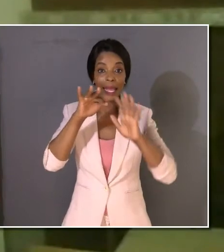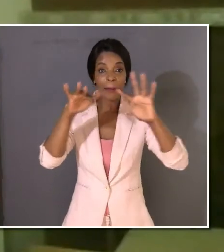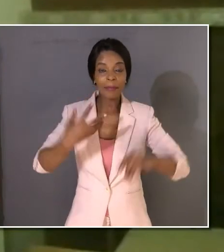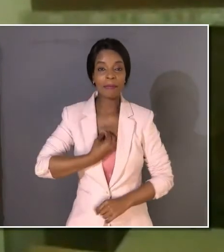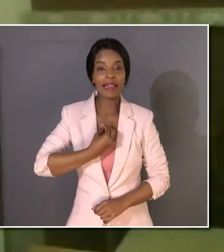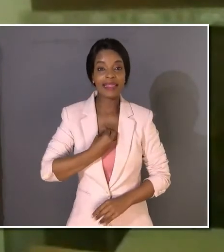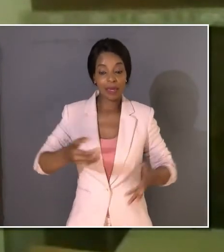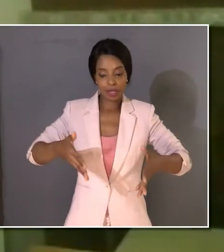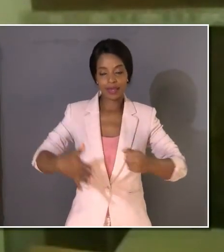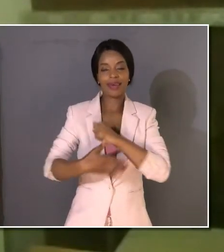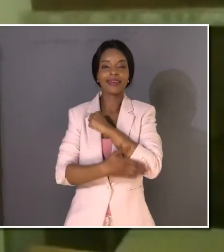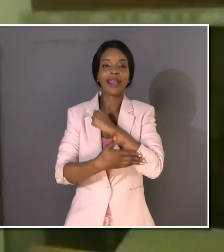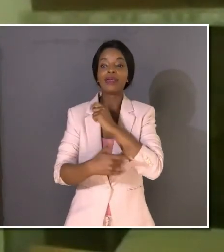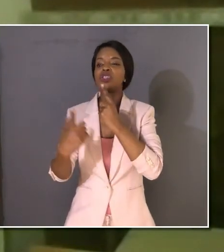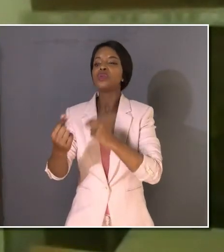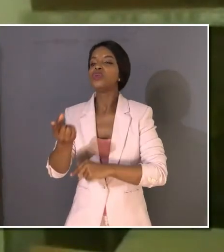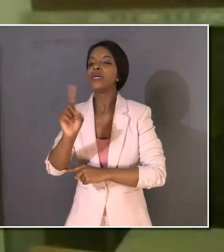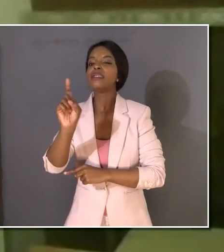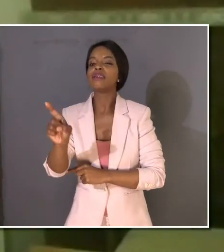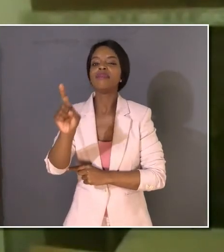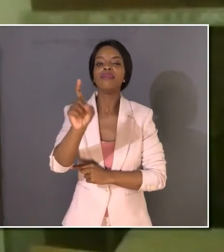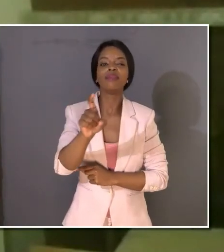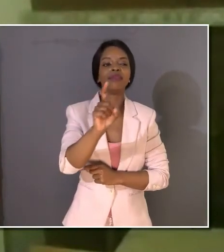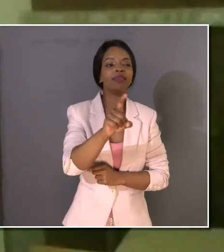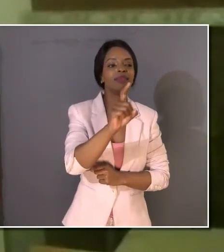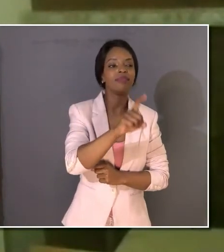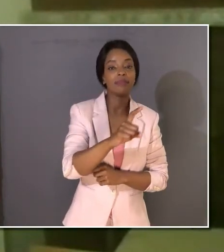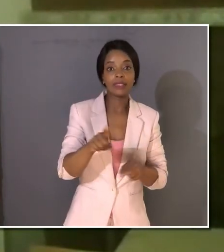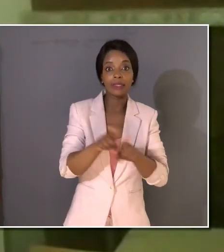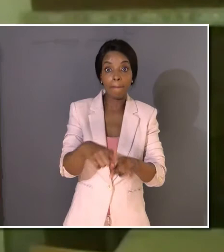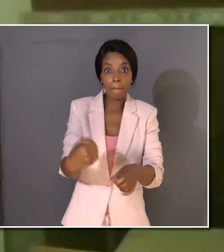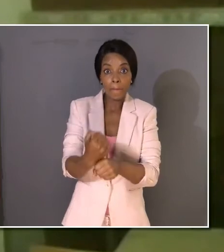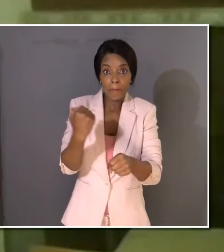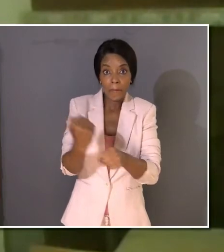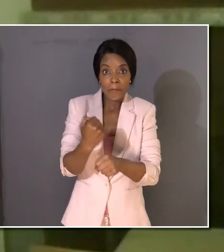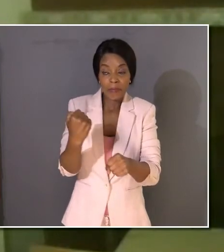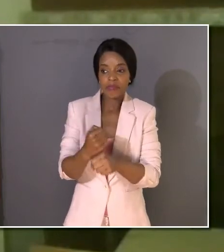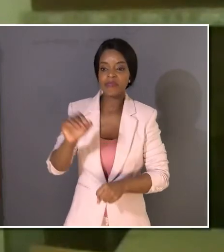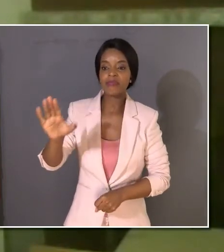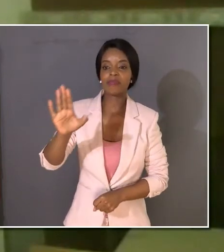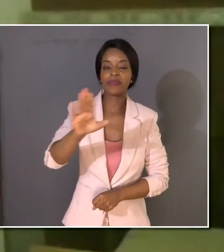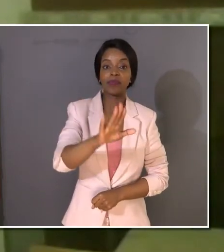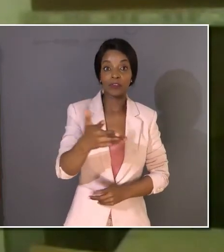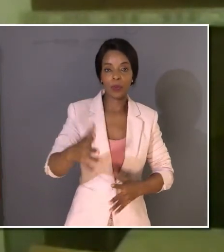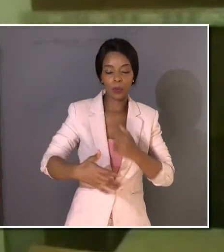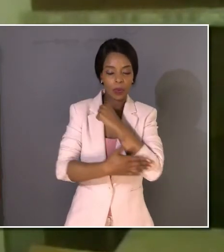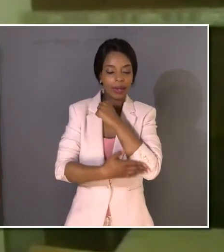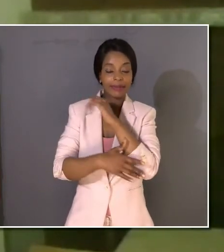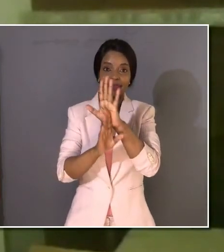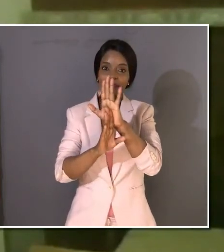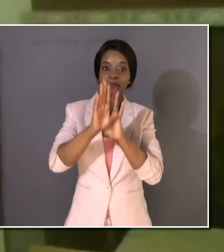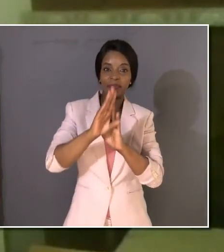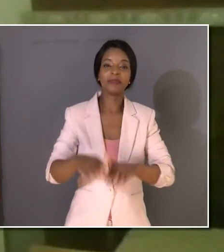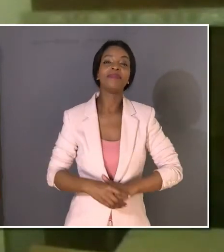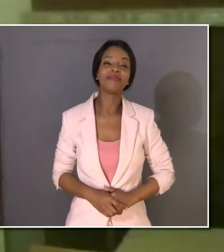this country and really the effort that they're putting into making this country a stronger and better place. So thank